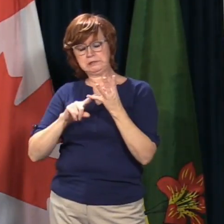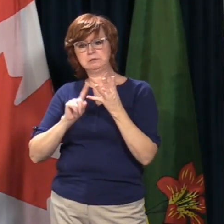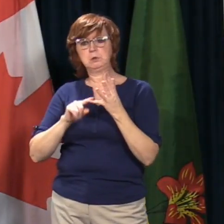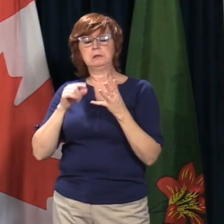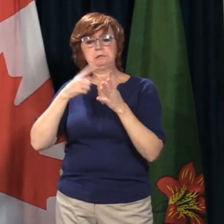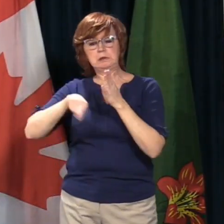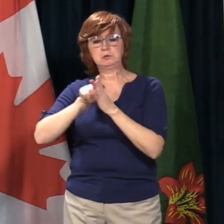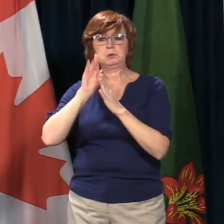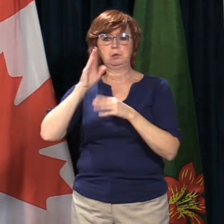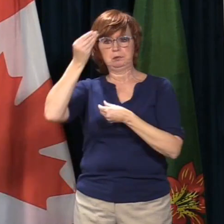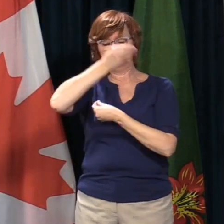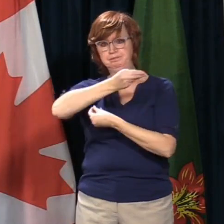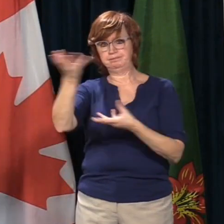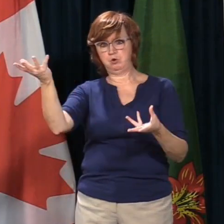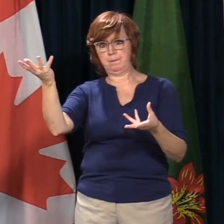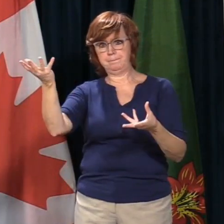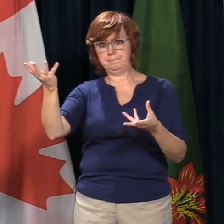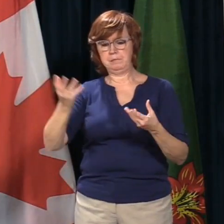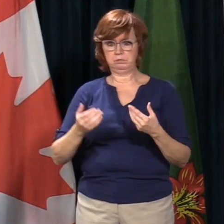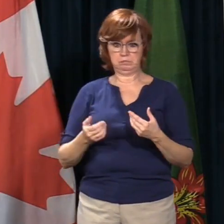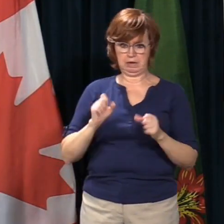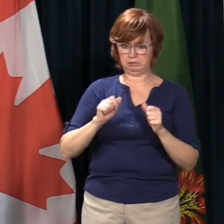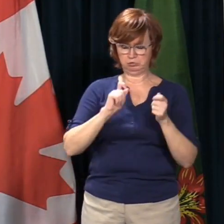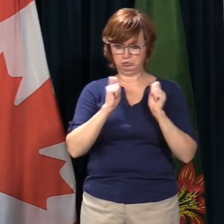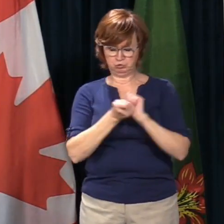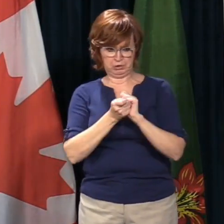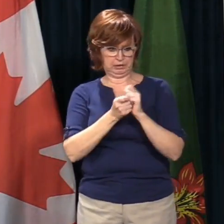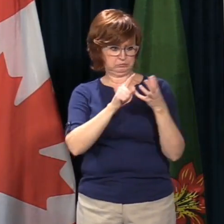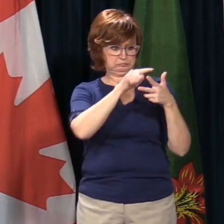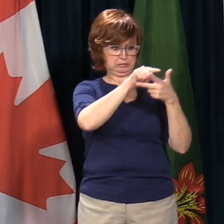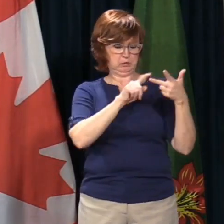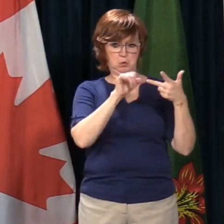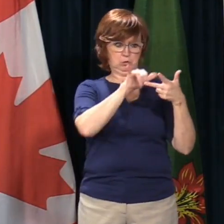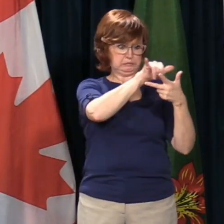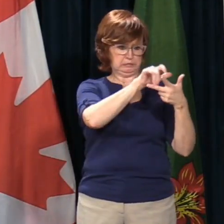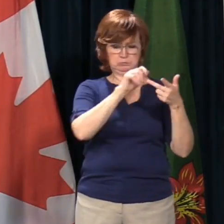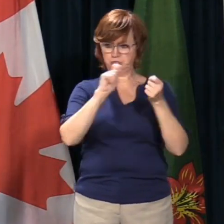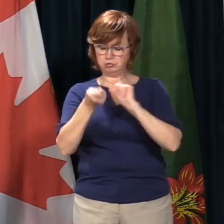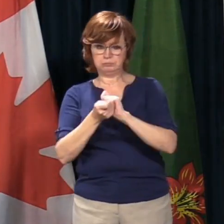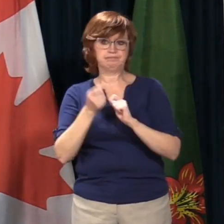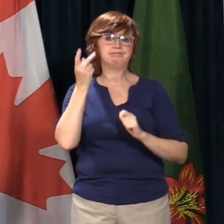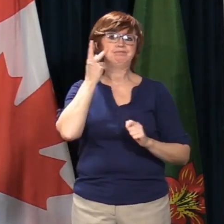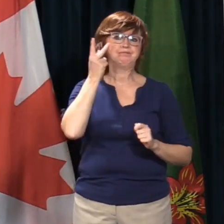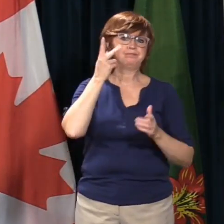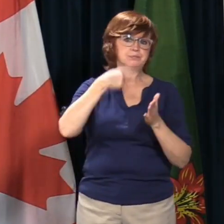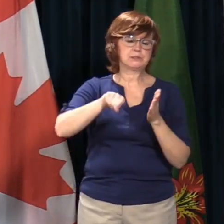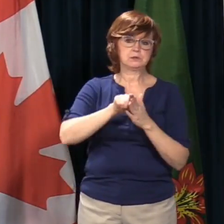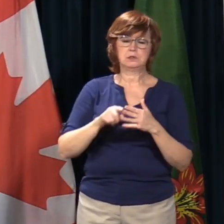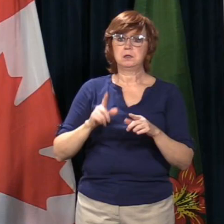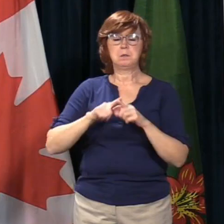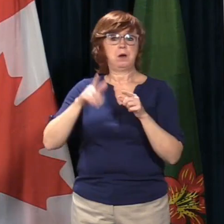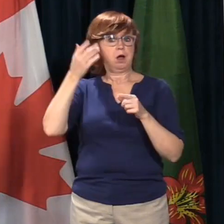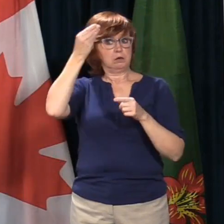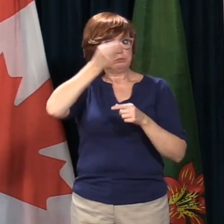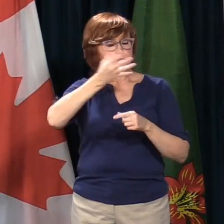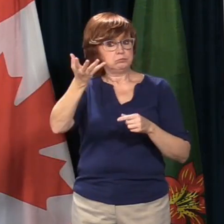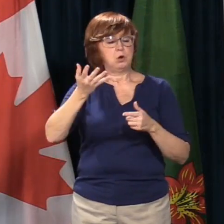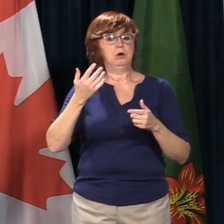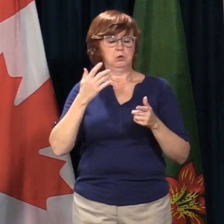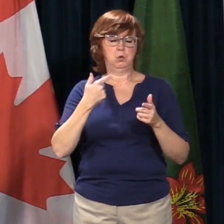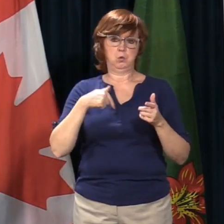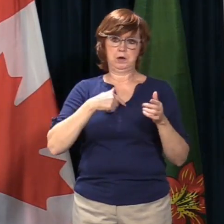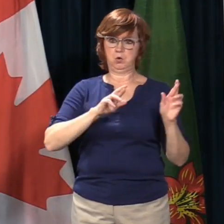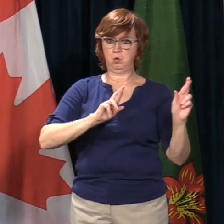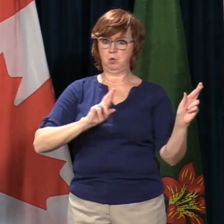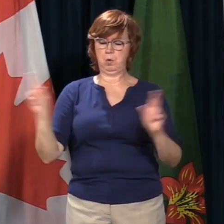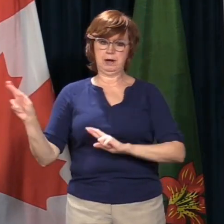numbers. For now, what I will say, though, is that we are still planning for the worst. We are still planning for extraordinary demand on our critical care